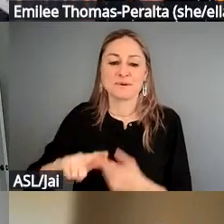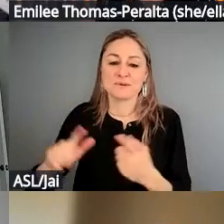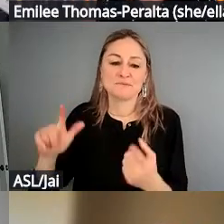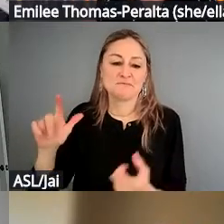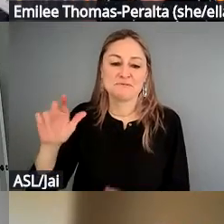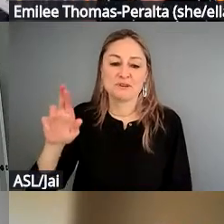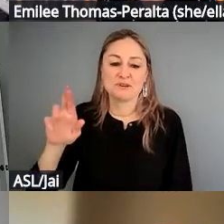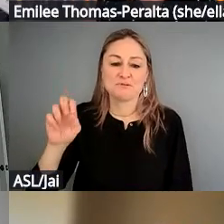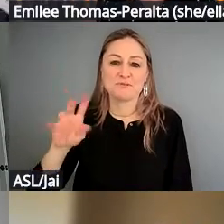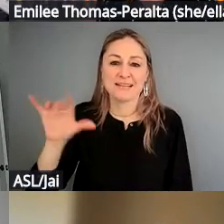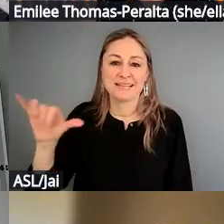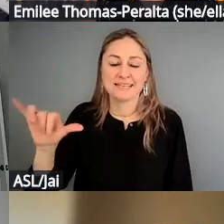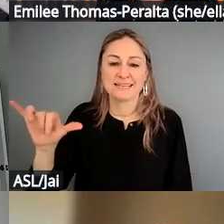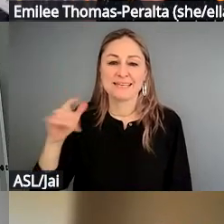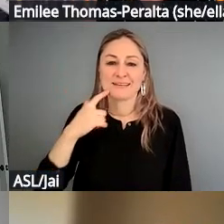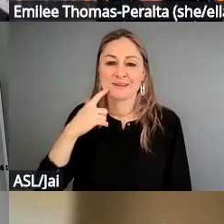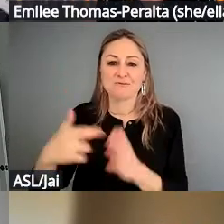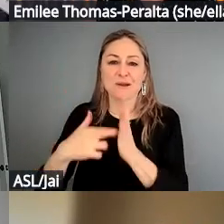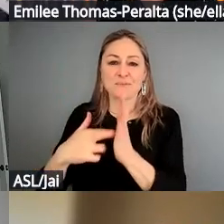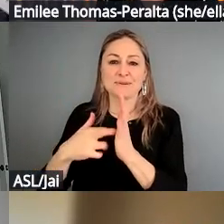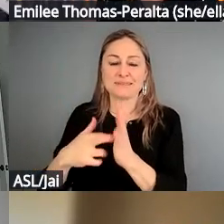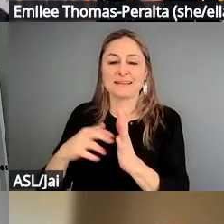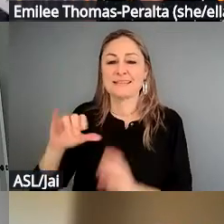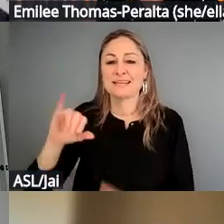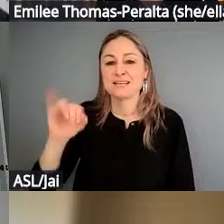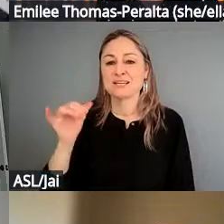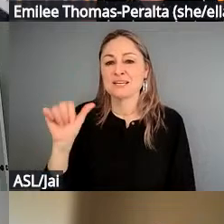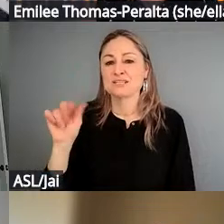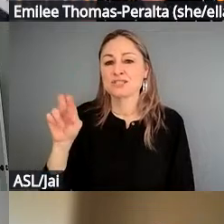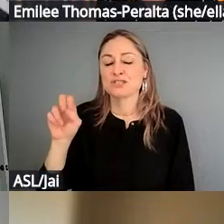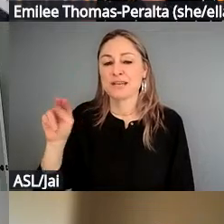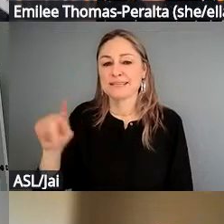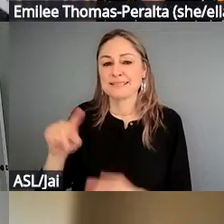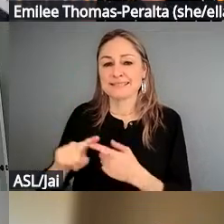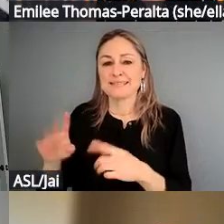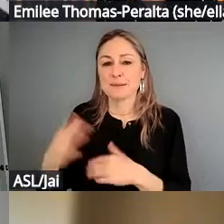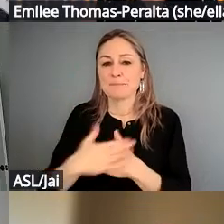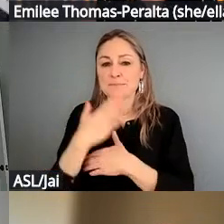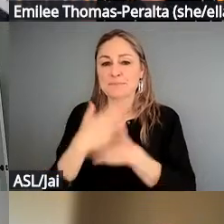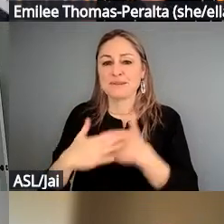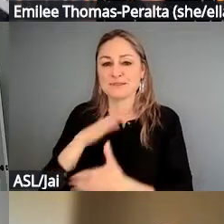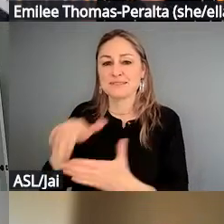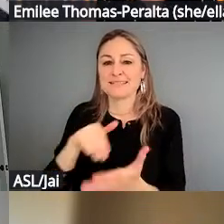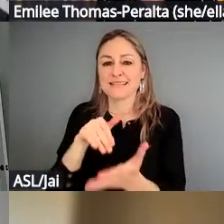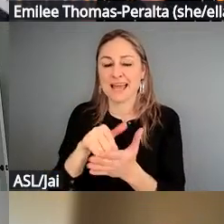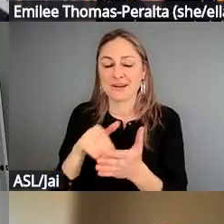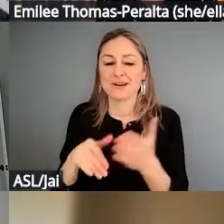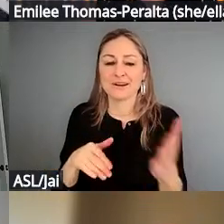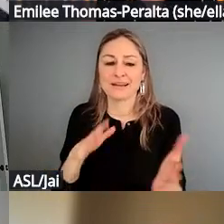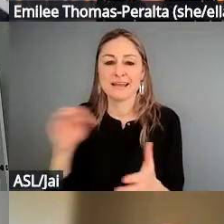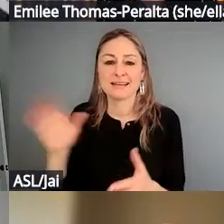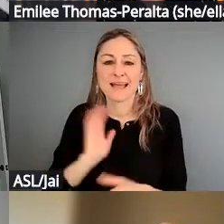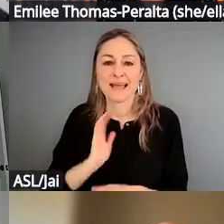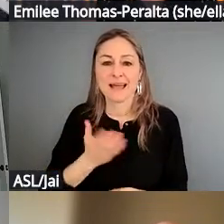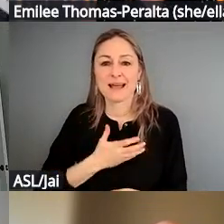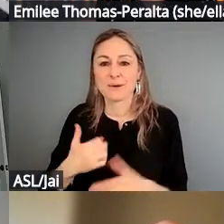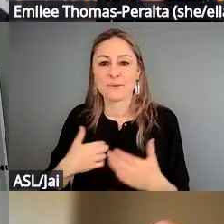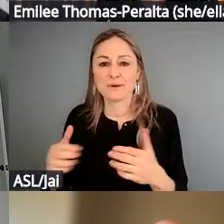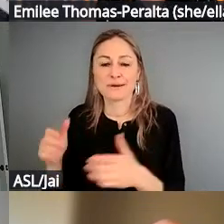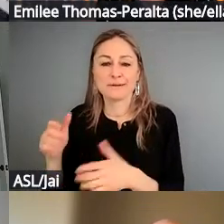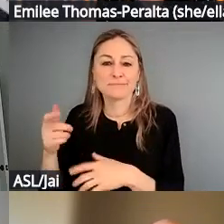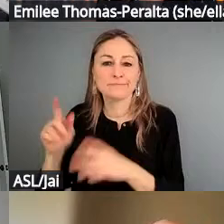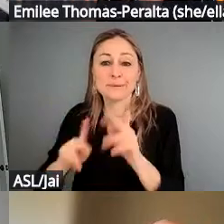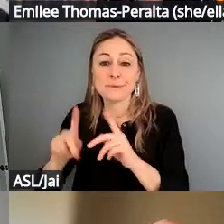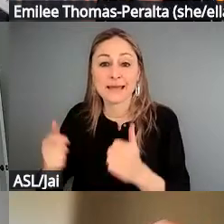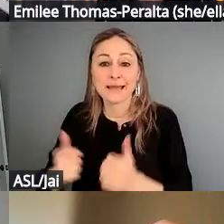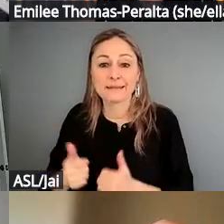the Jansen Beach Center for our tenants and as well as the retail and other businesses on